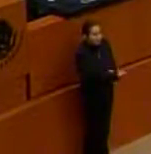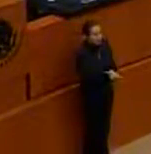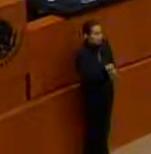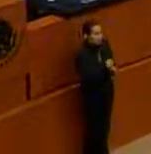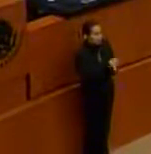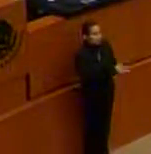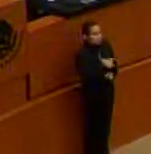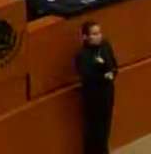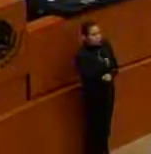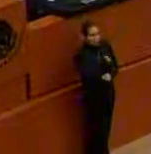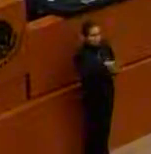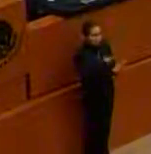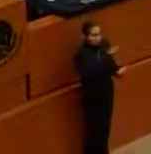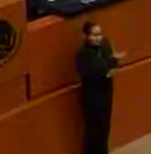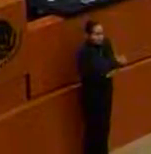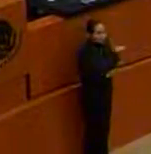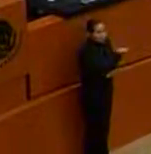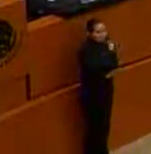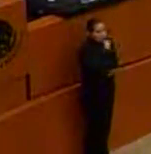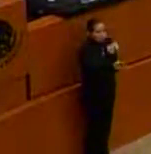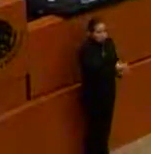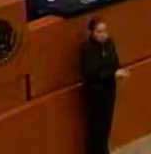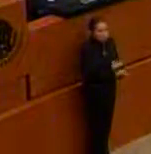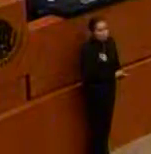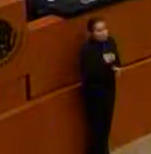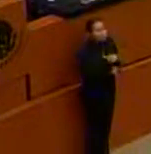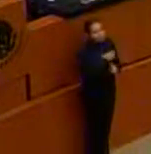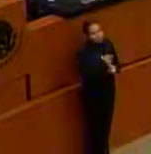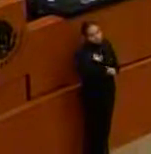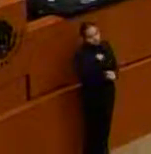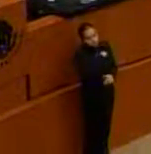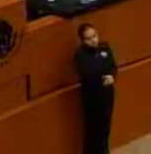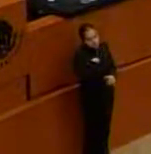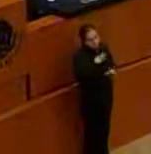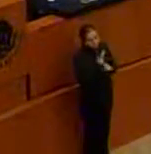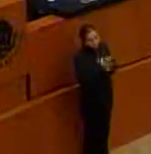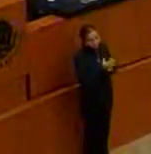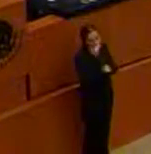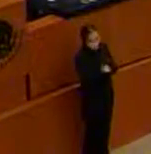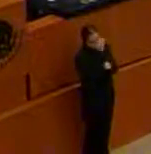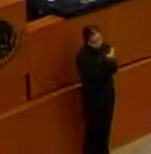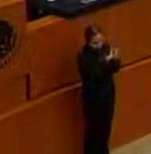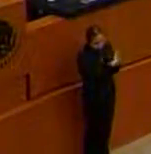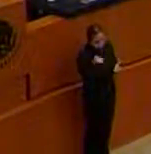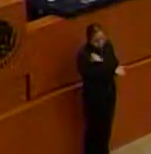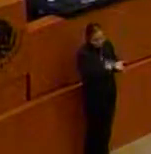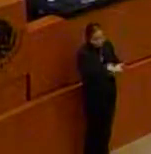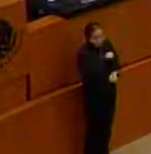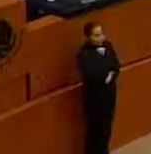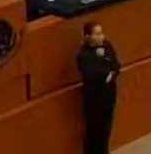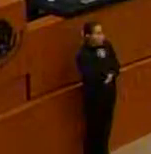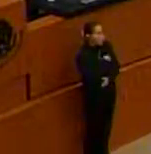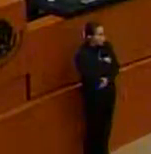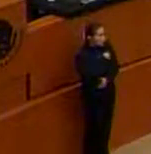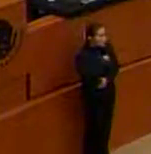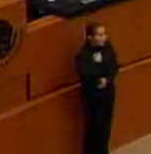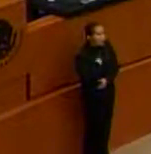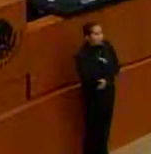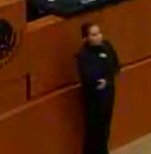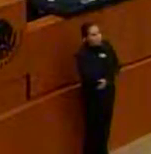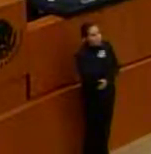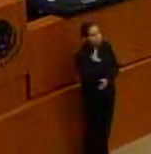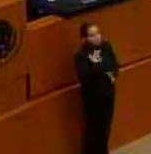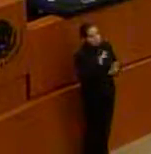want a basic income. And we consciously limited ourselves. I'm a member of the Initiative Committee in Switzerland. We consciously limited ourselves on this